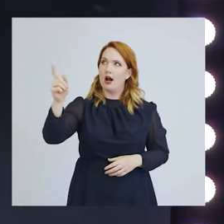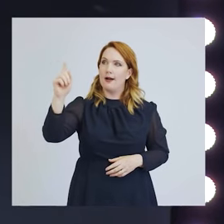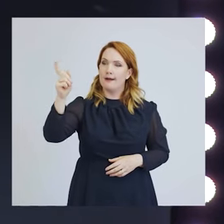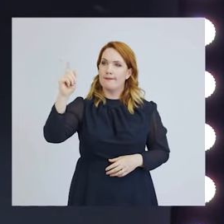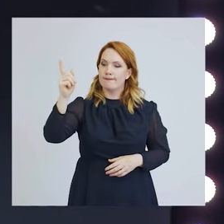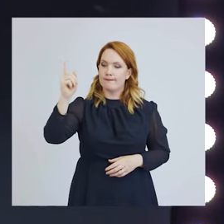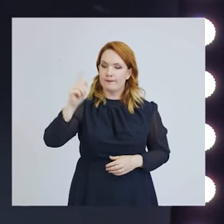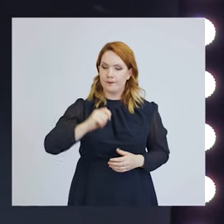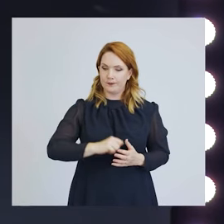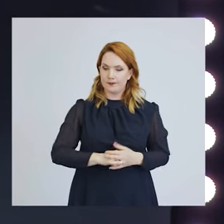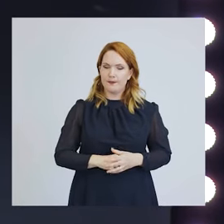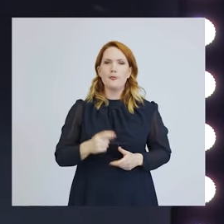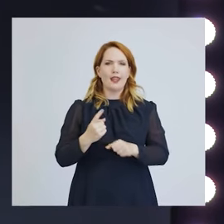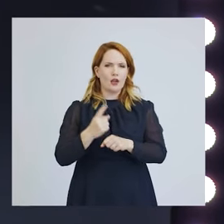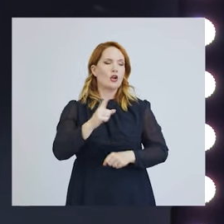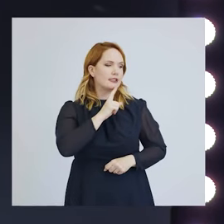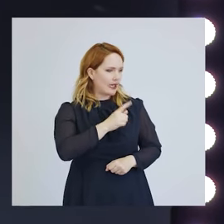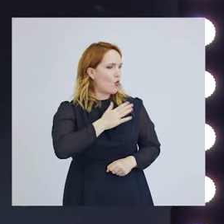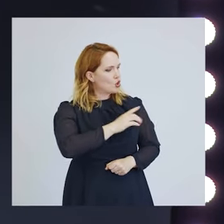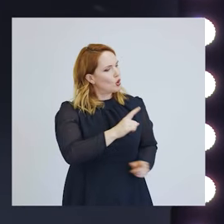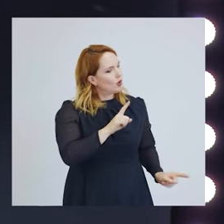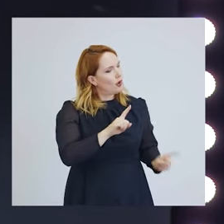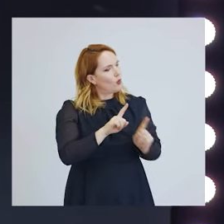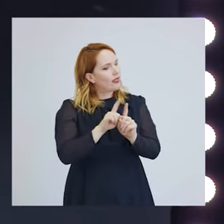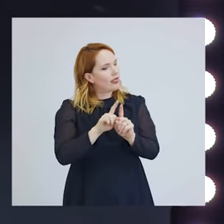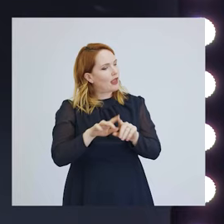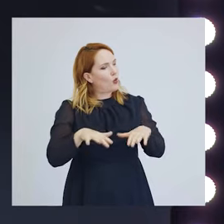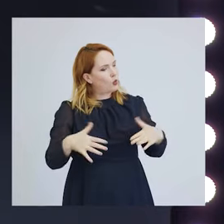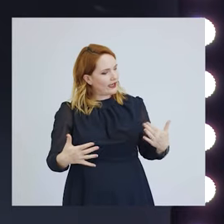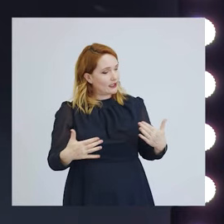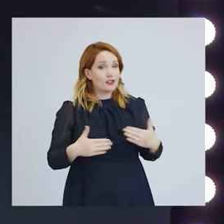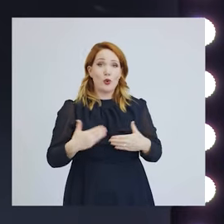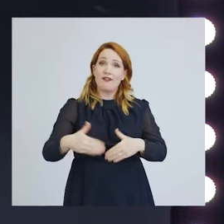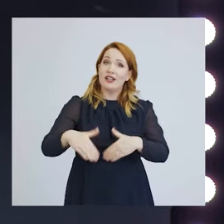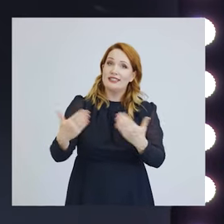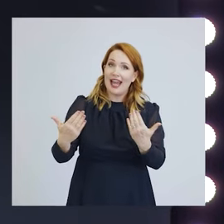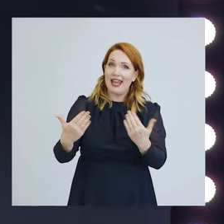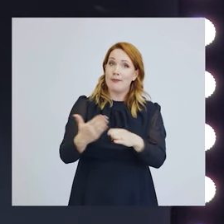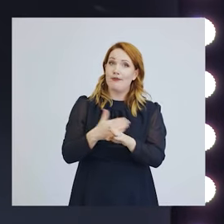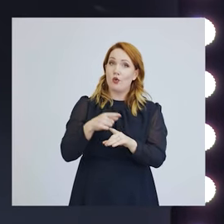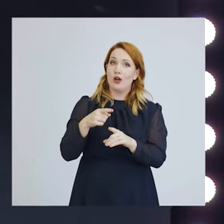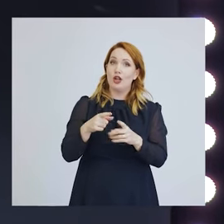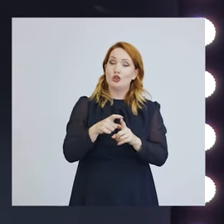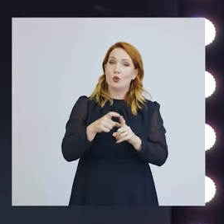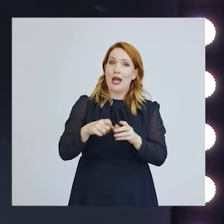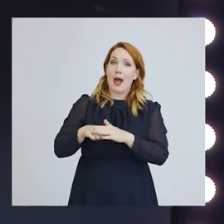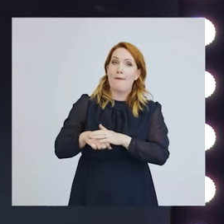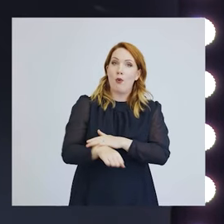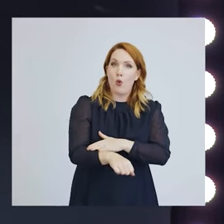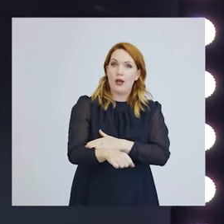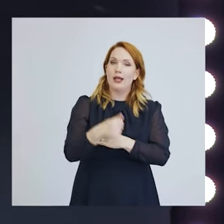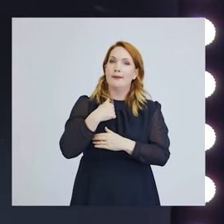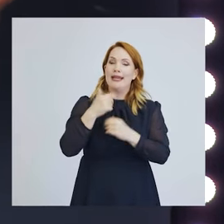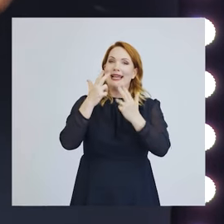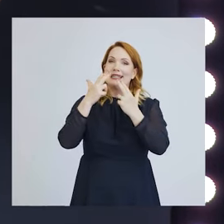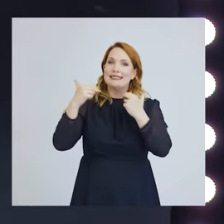you? And I was like, ugh. And he said, I just want you to come to me weak. And every day I've been